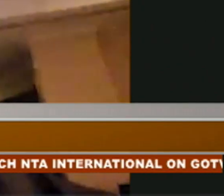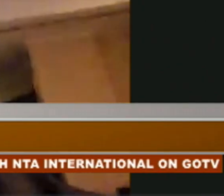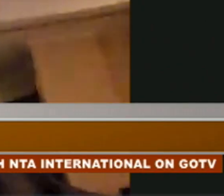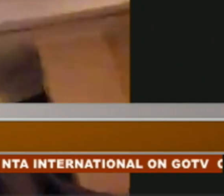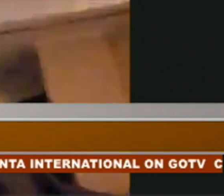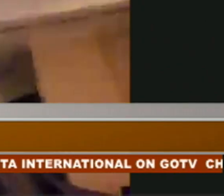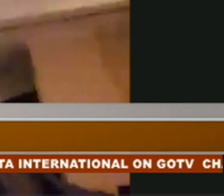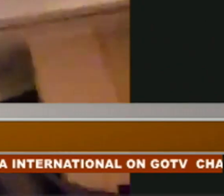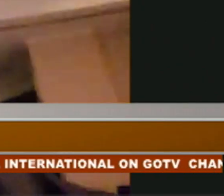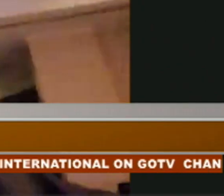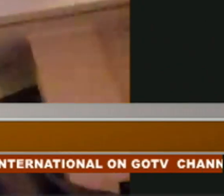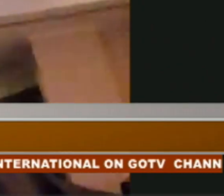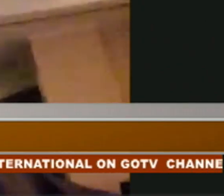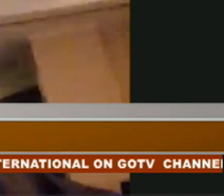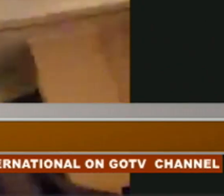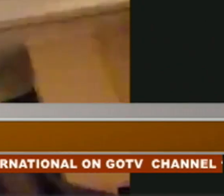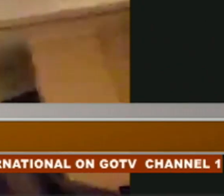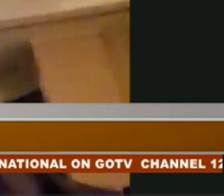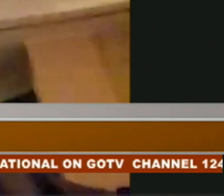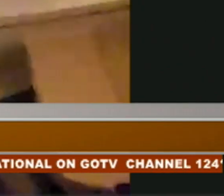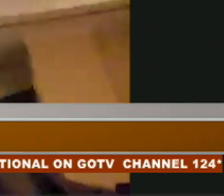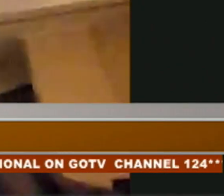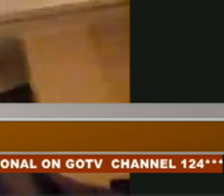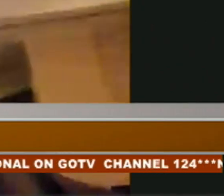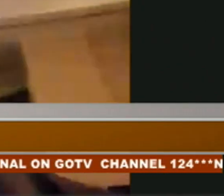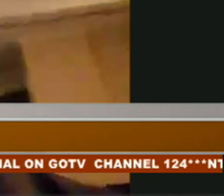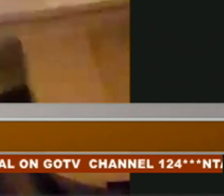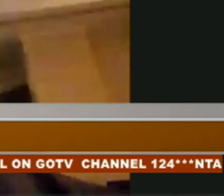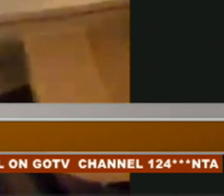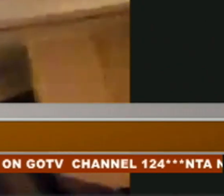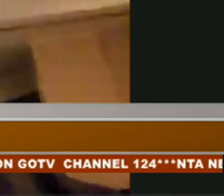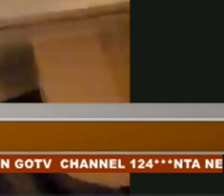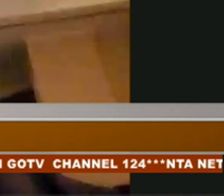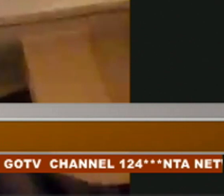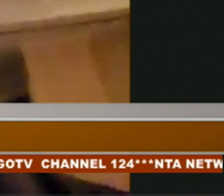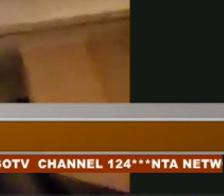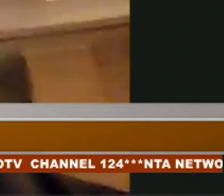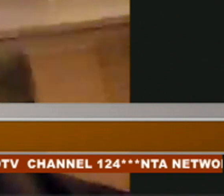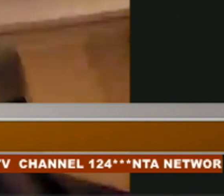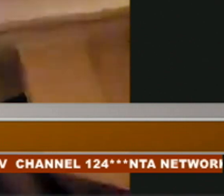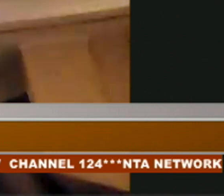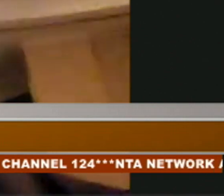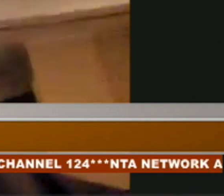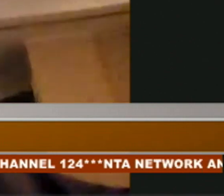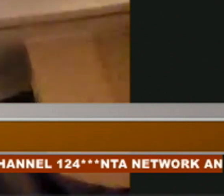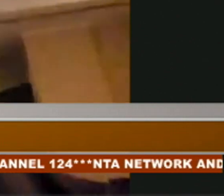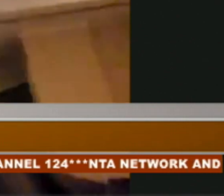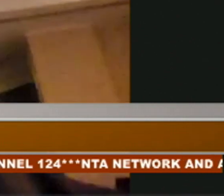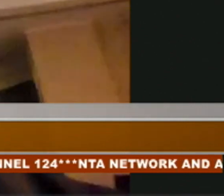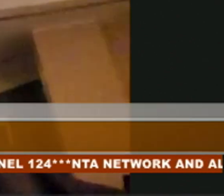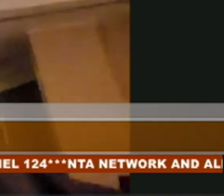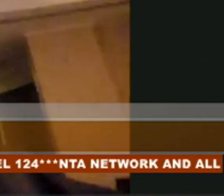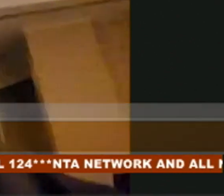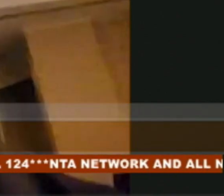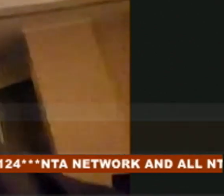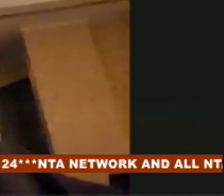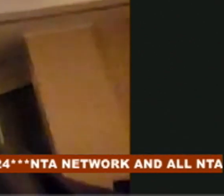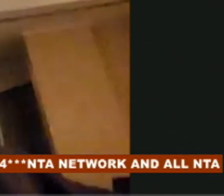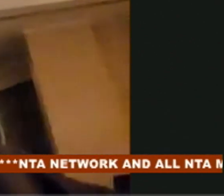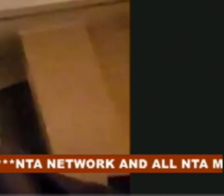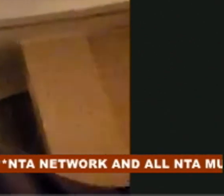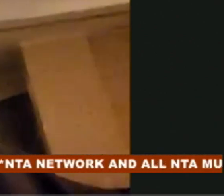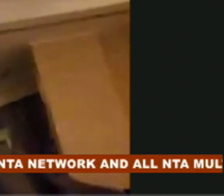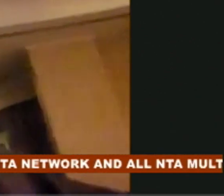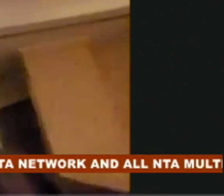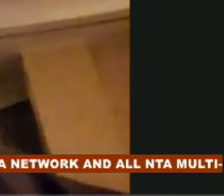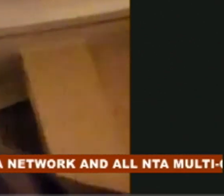agreement with them. But hopefully, we are not leaving anybody behind. We expected